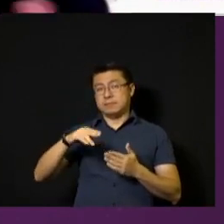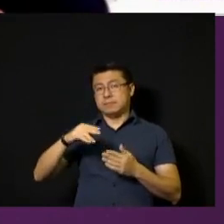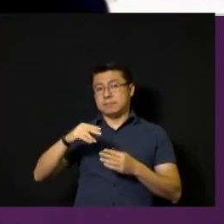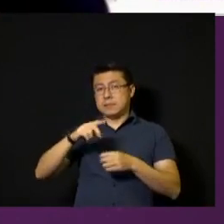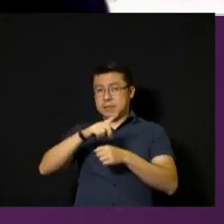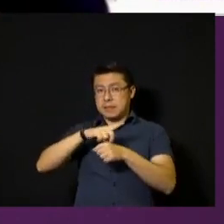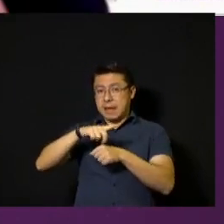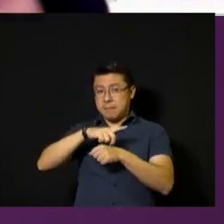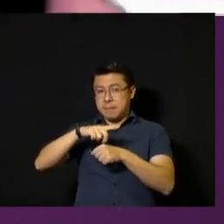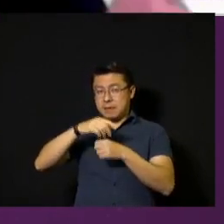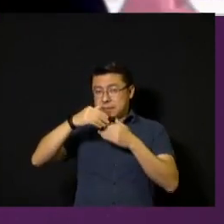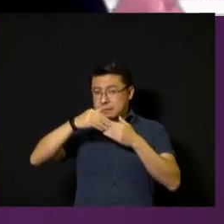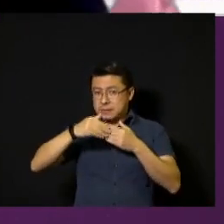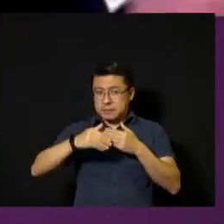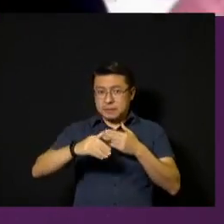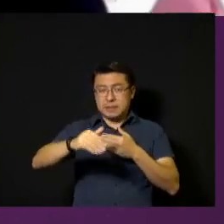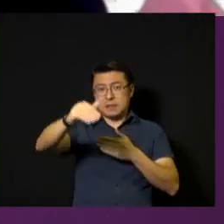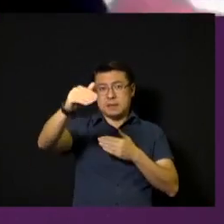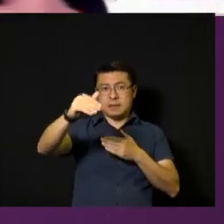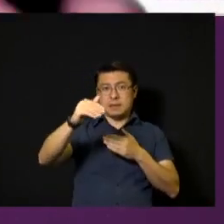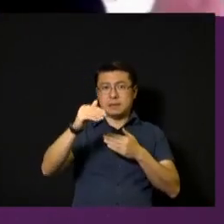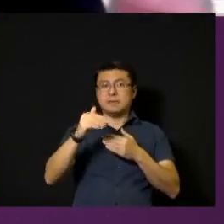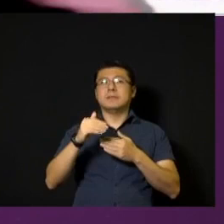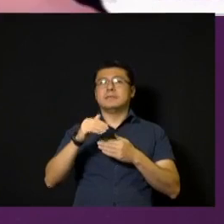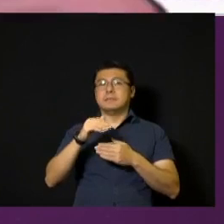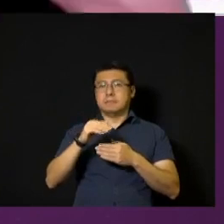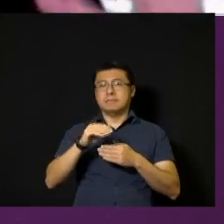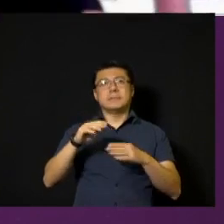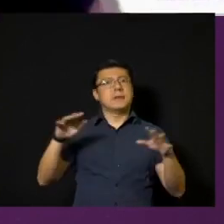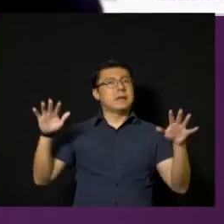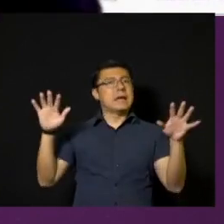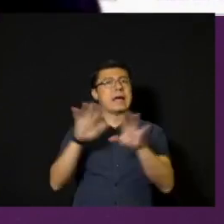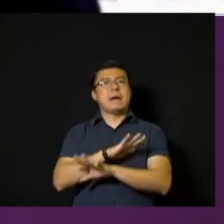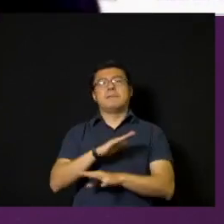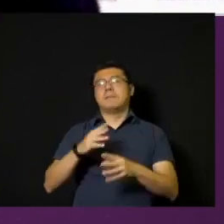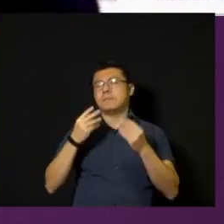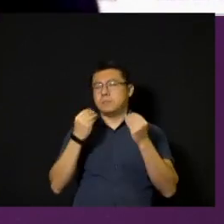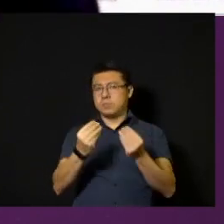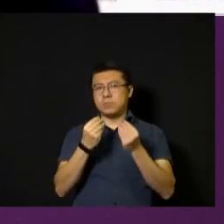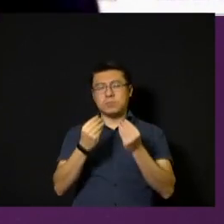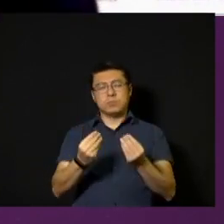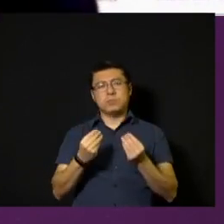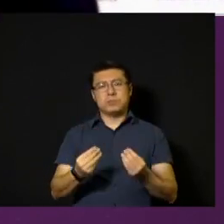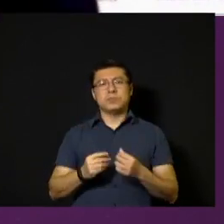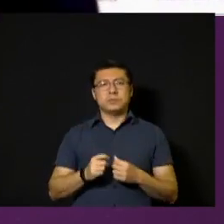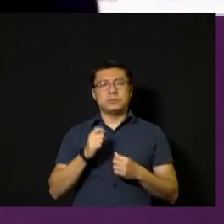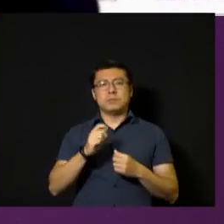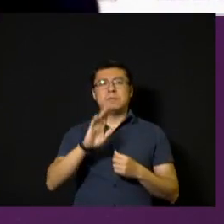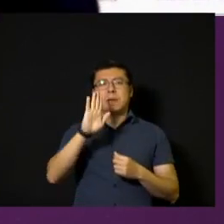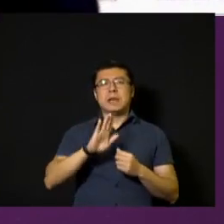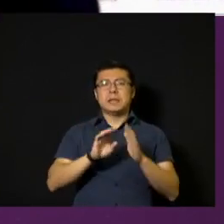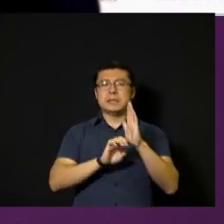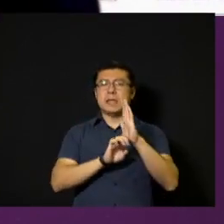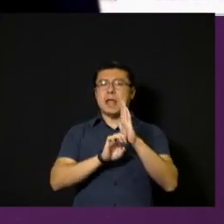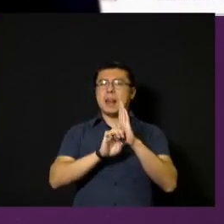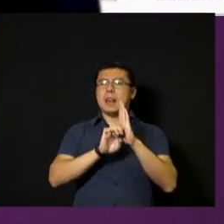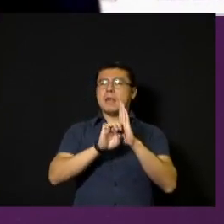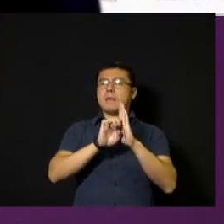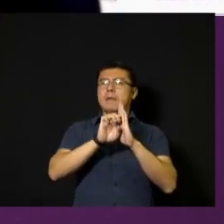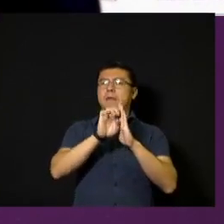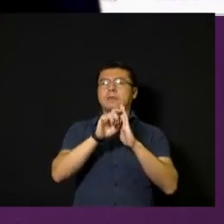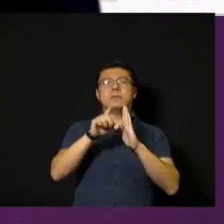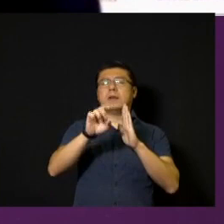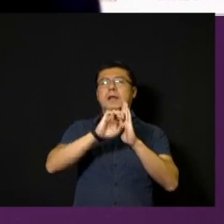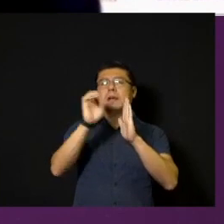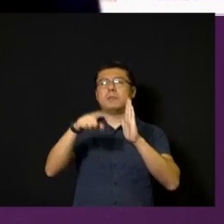a diamond, there's a big change in every sense. It's an elevator. You're